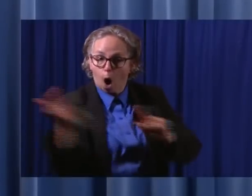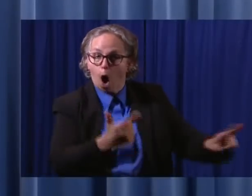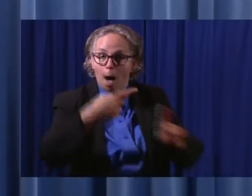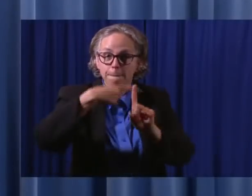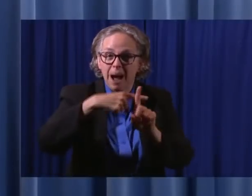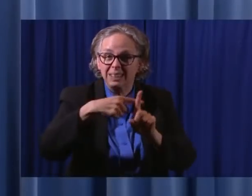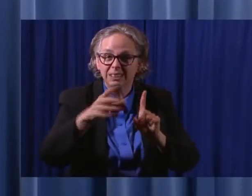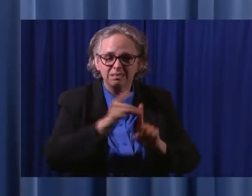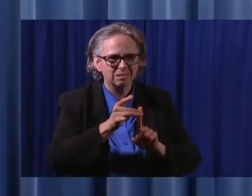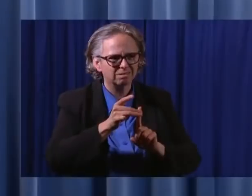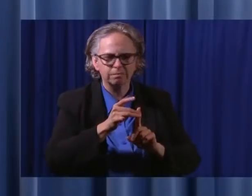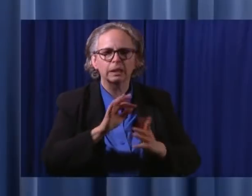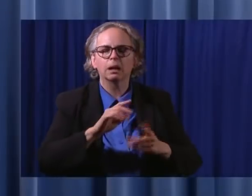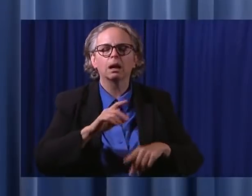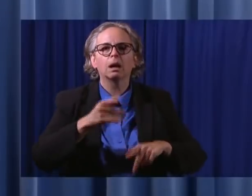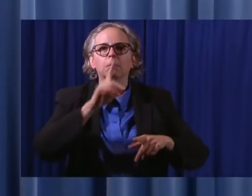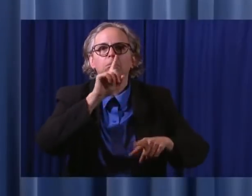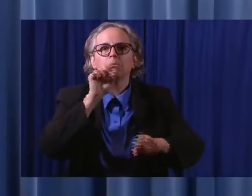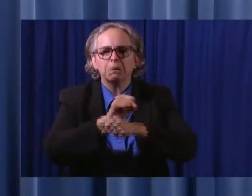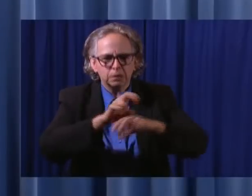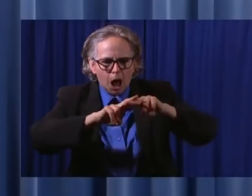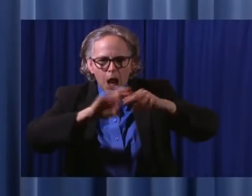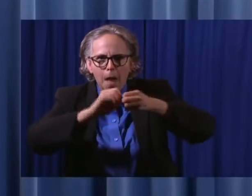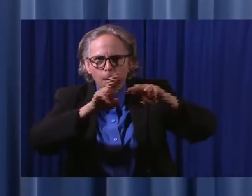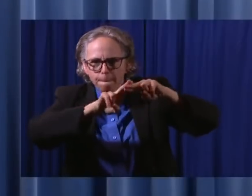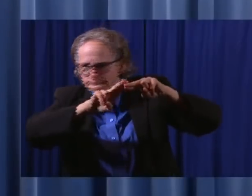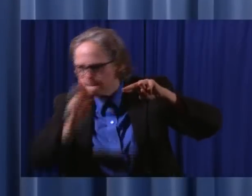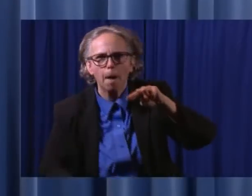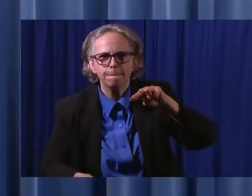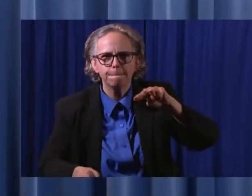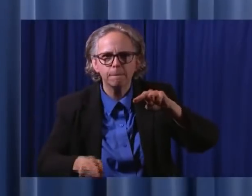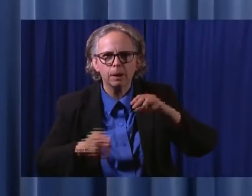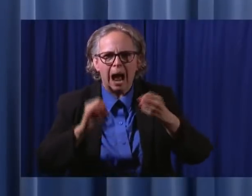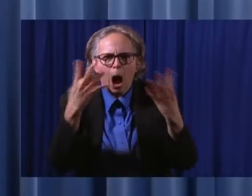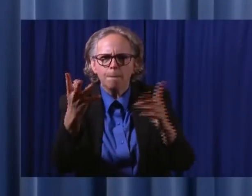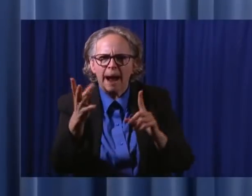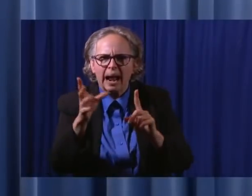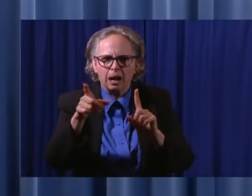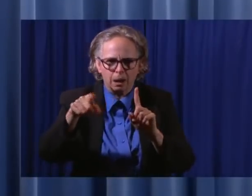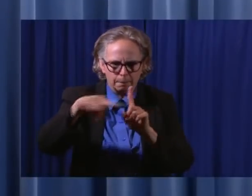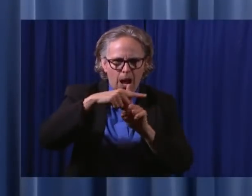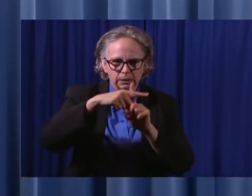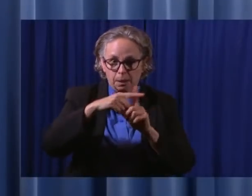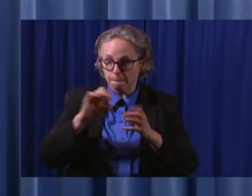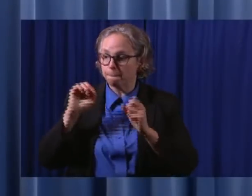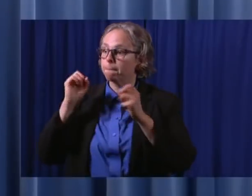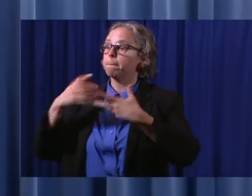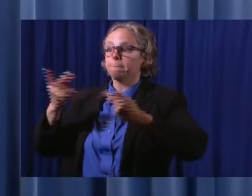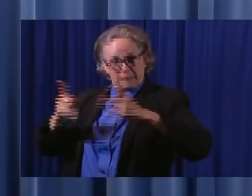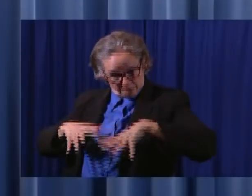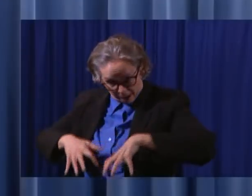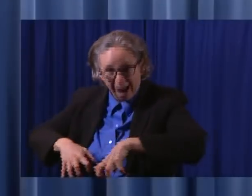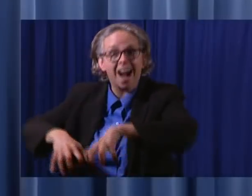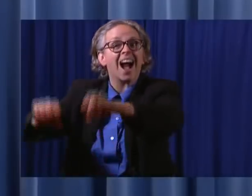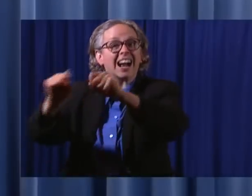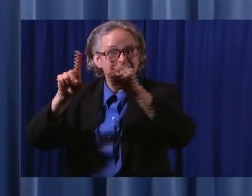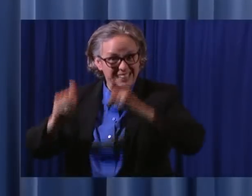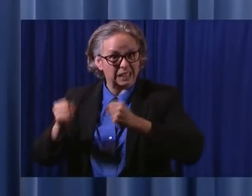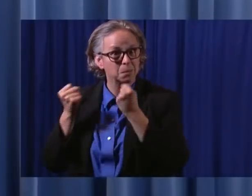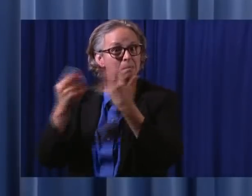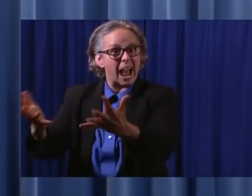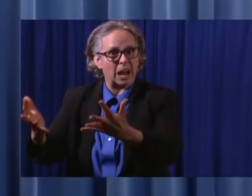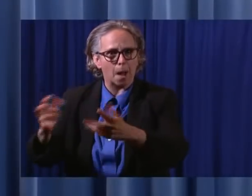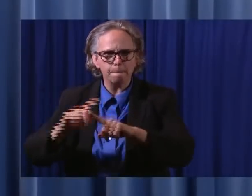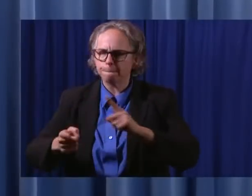drop. That would be the normal thing that you would expect, because you're testing not just people who have